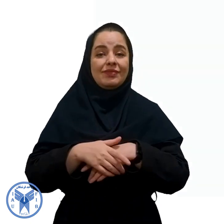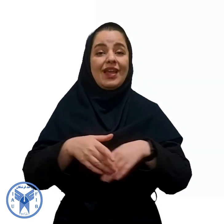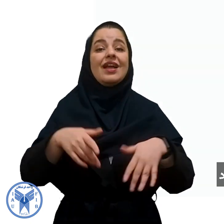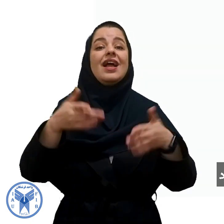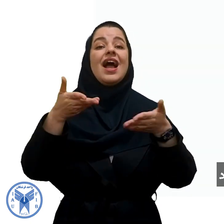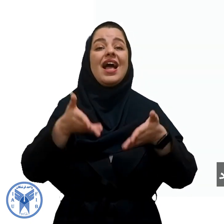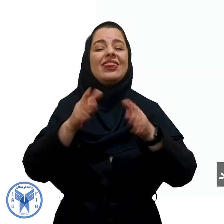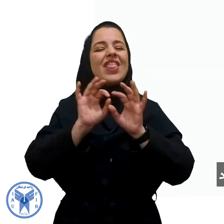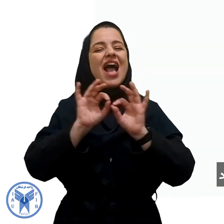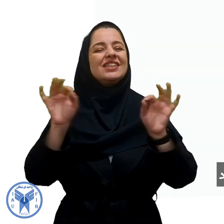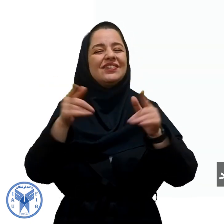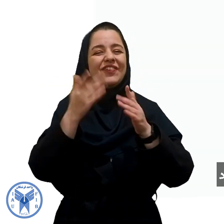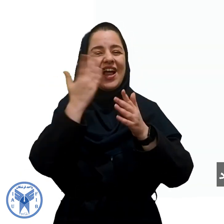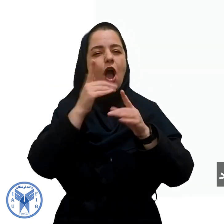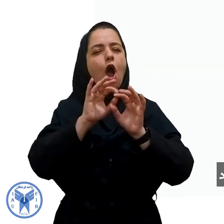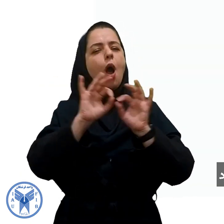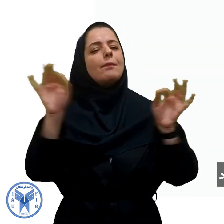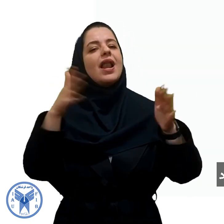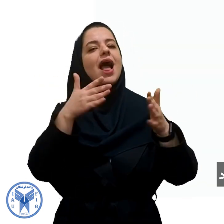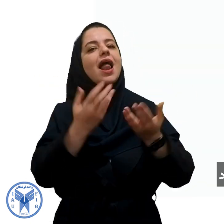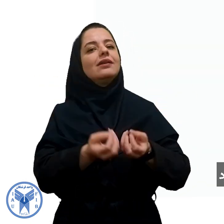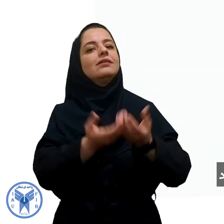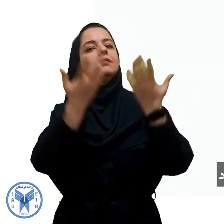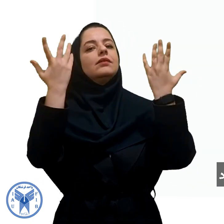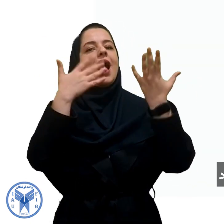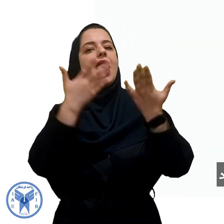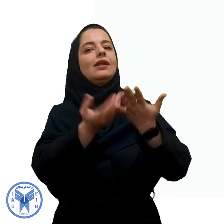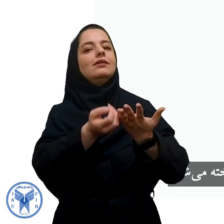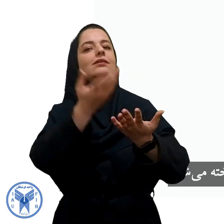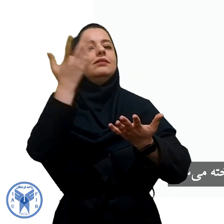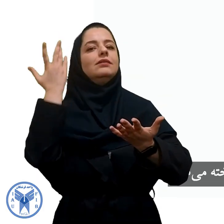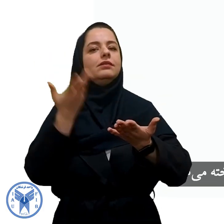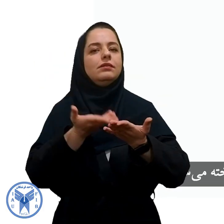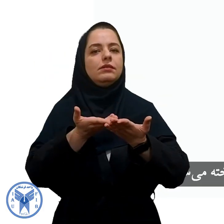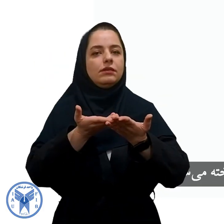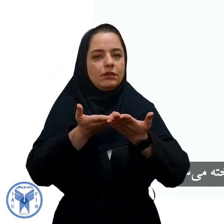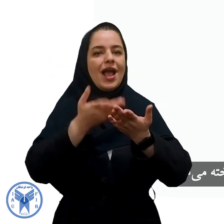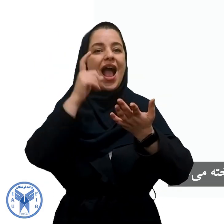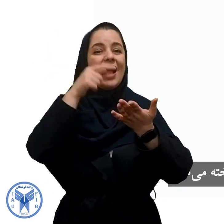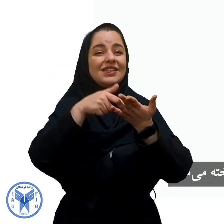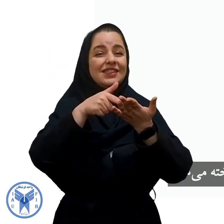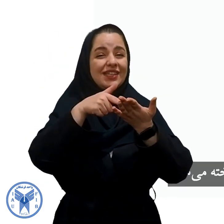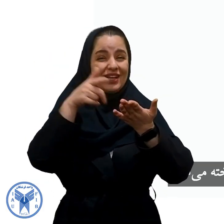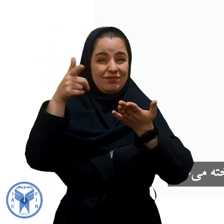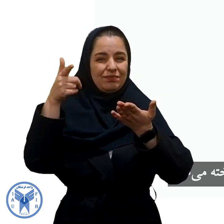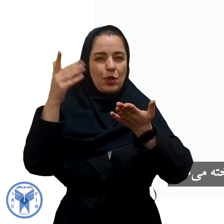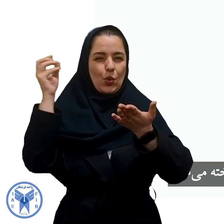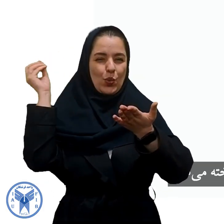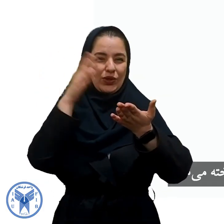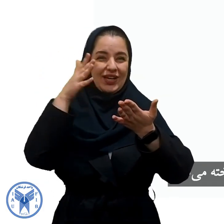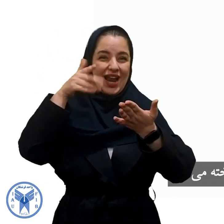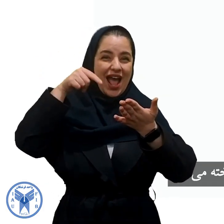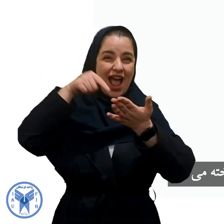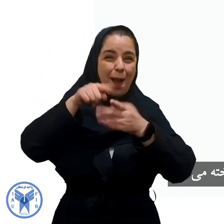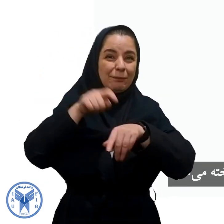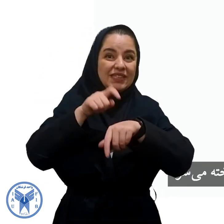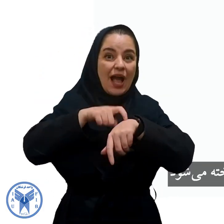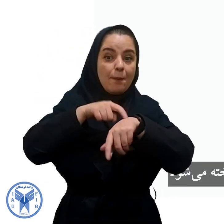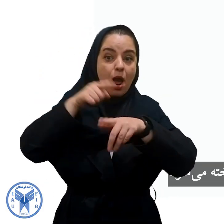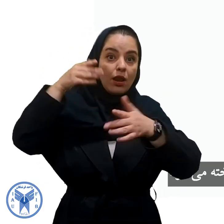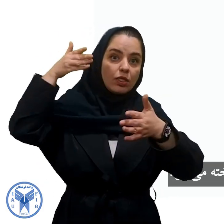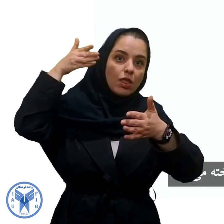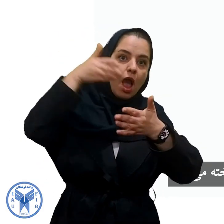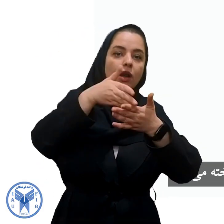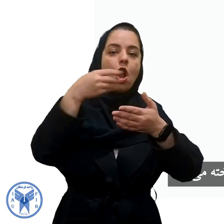behind. And so you end up with a full color picture that was made with light going into the paper or onto